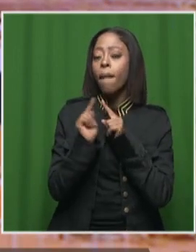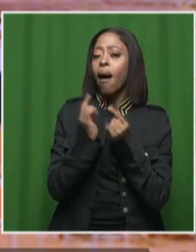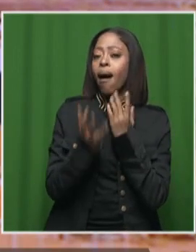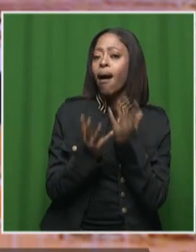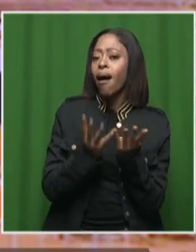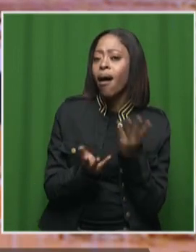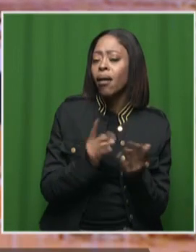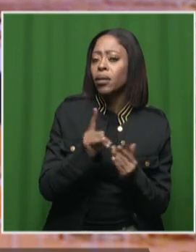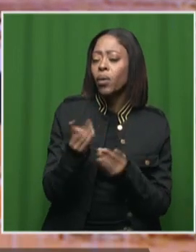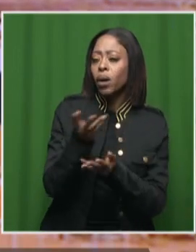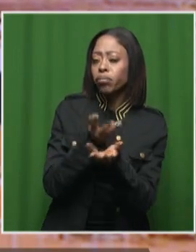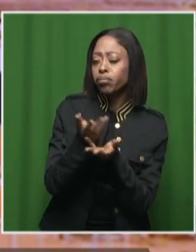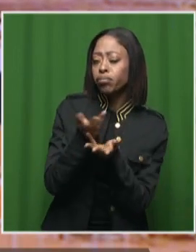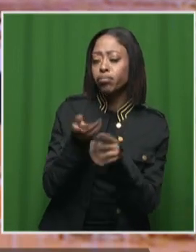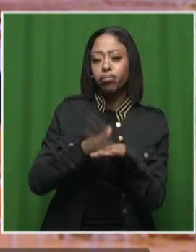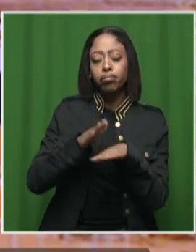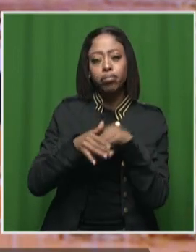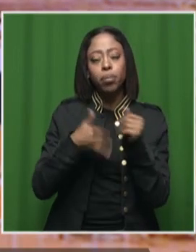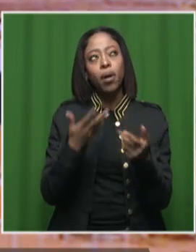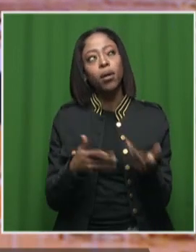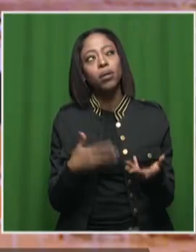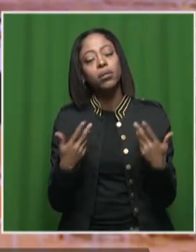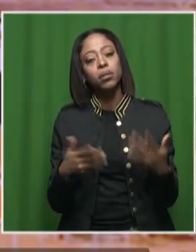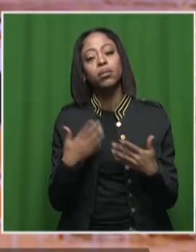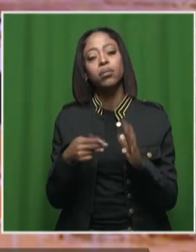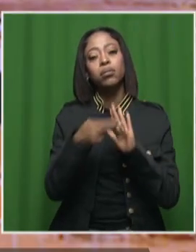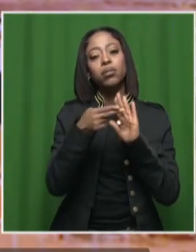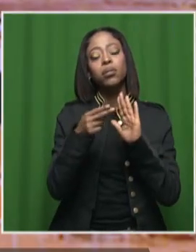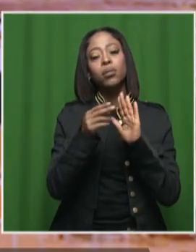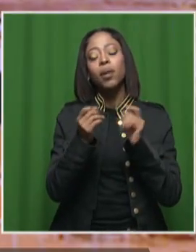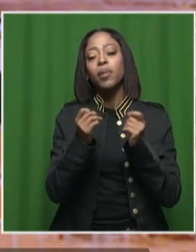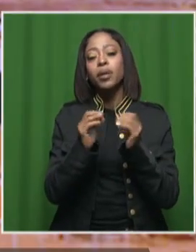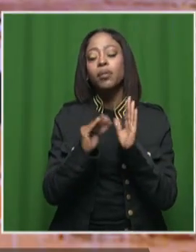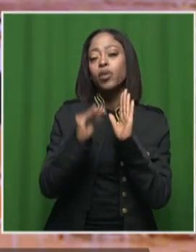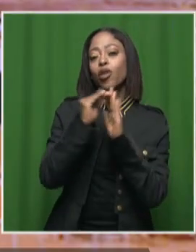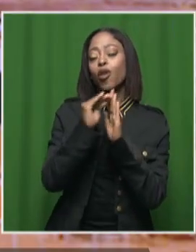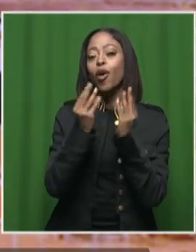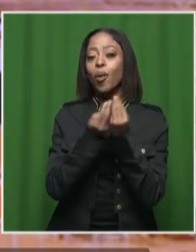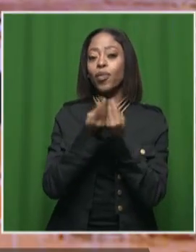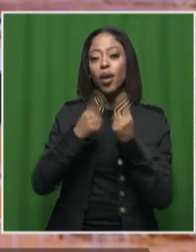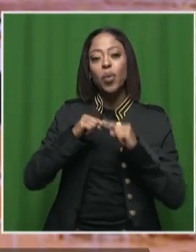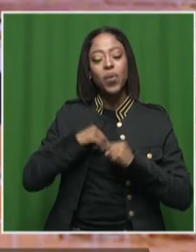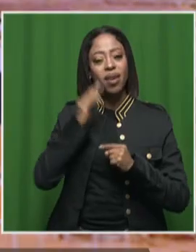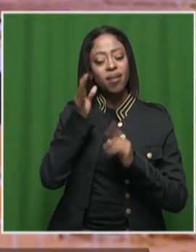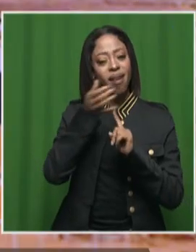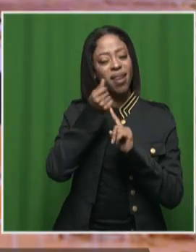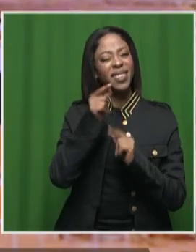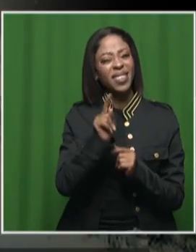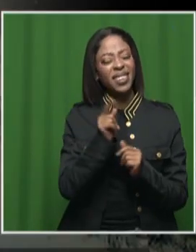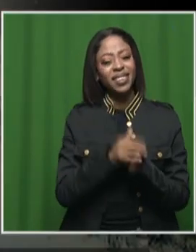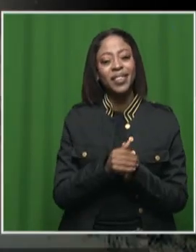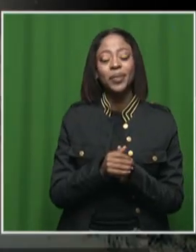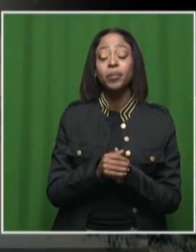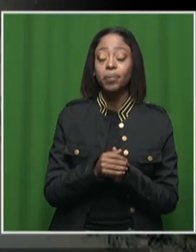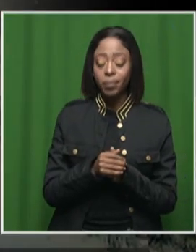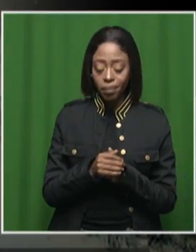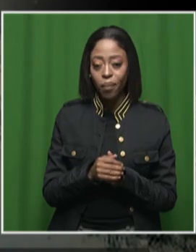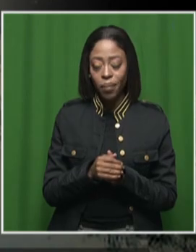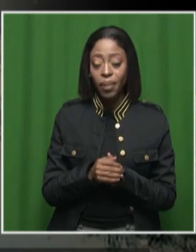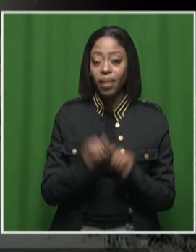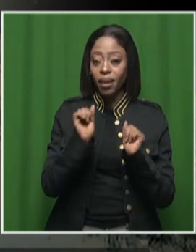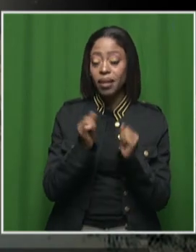maybe you want to talk to us a little bit about the highlights that we as a nation have been through. No, absolutely. We do tend